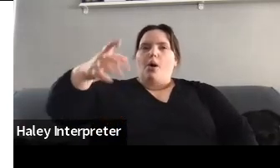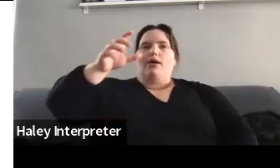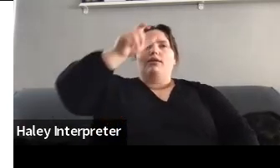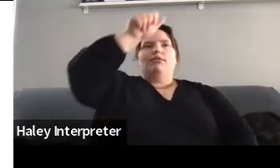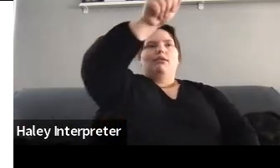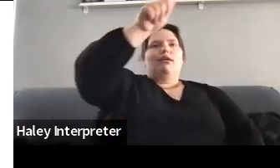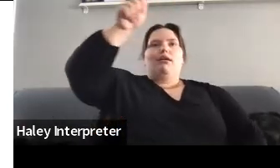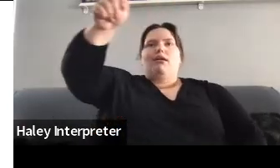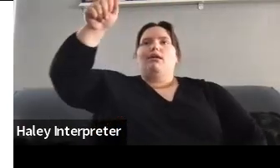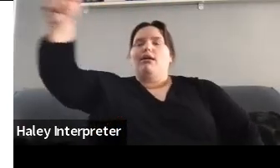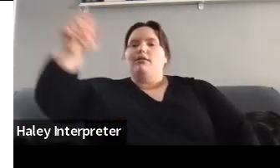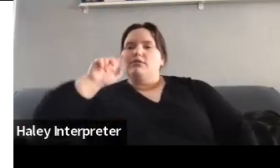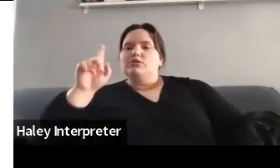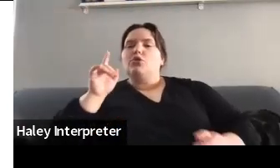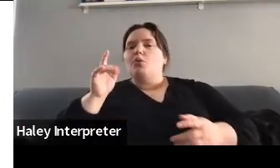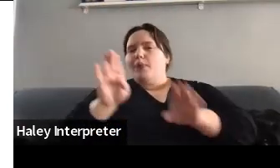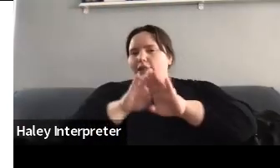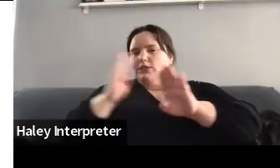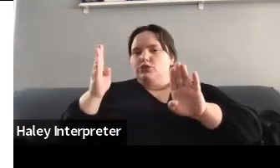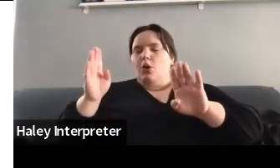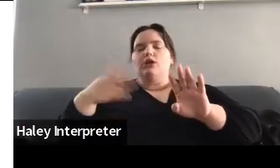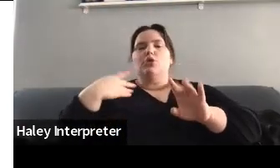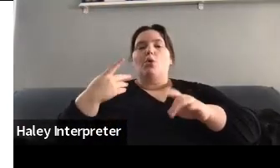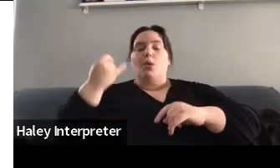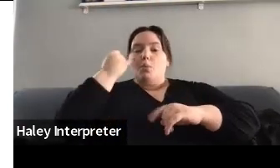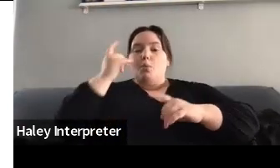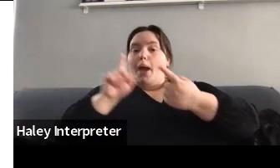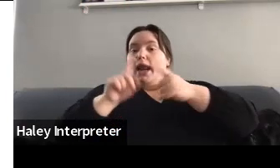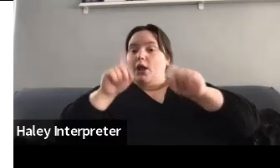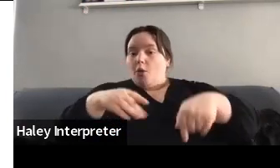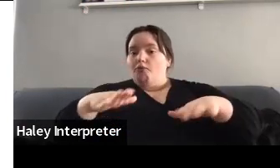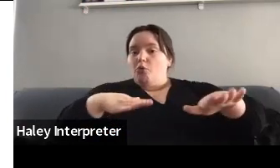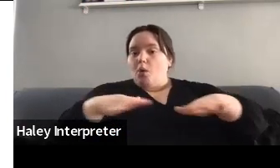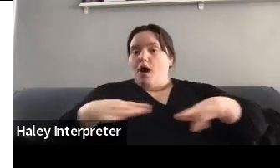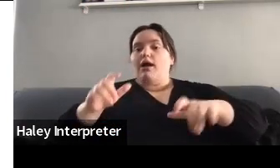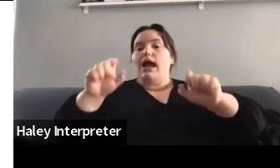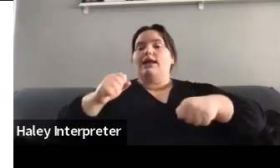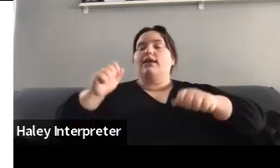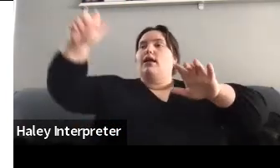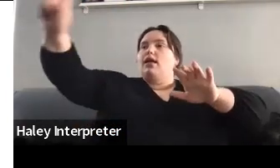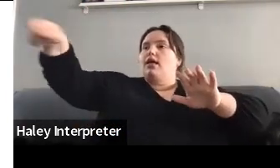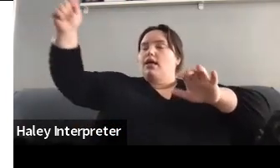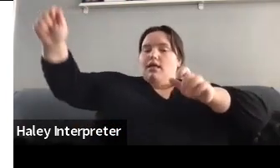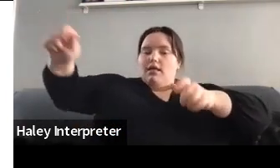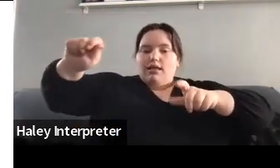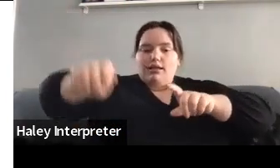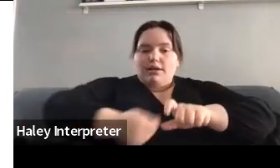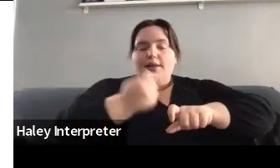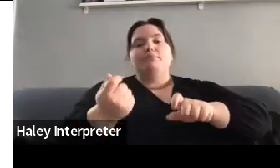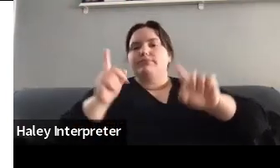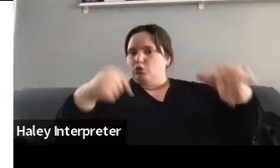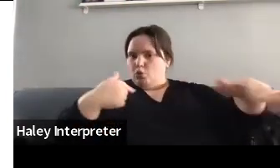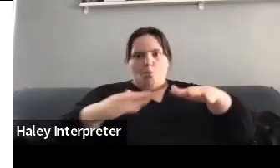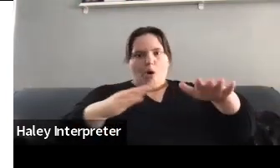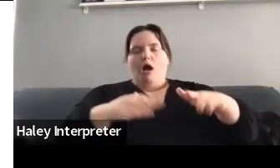my dog for a walk, I can just grab his leash easily, clip it on him, and go. So thinking about where you're placing